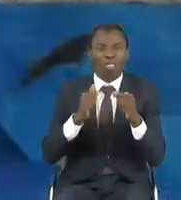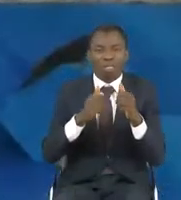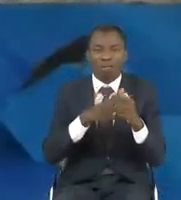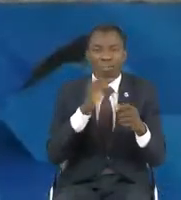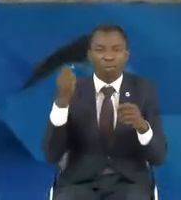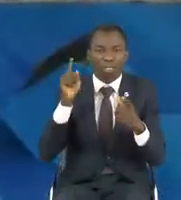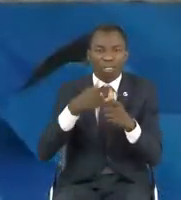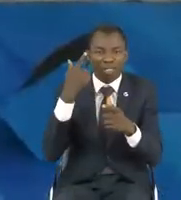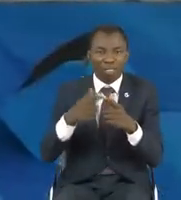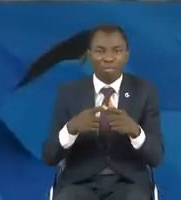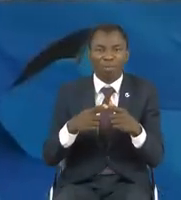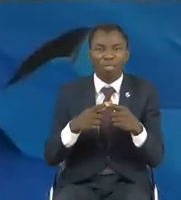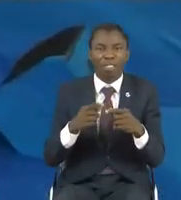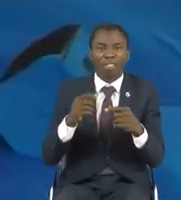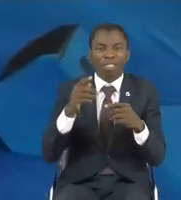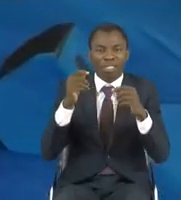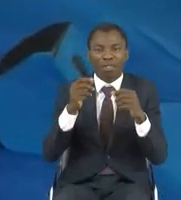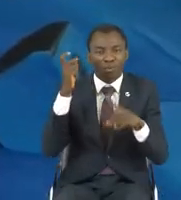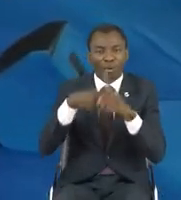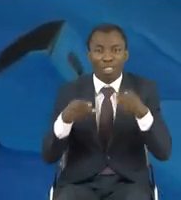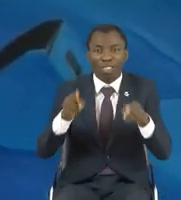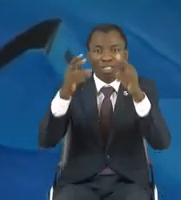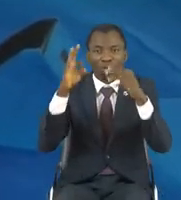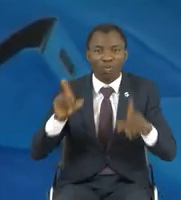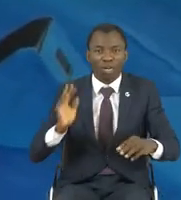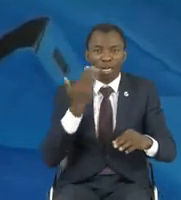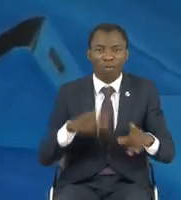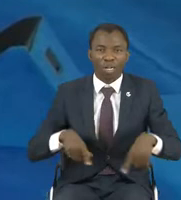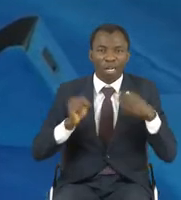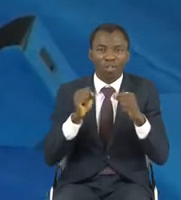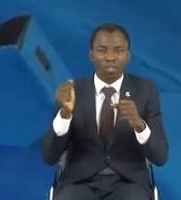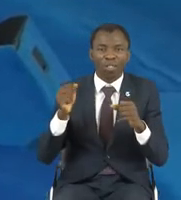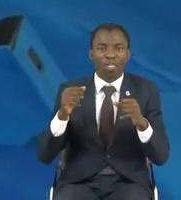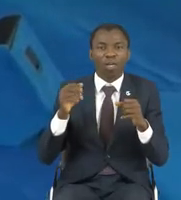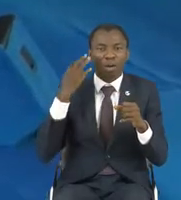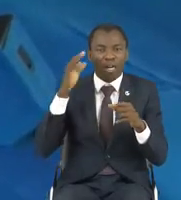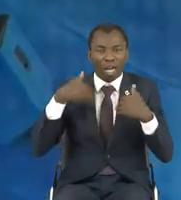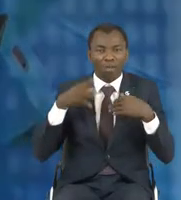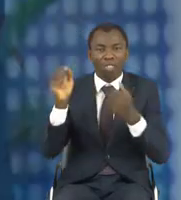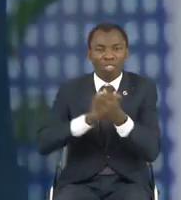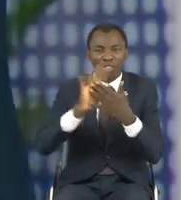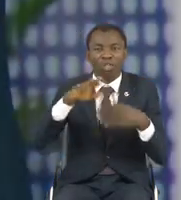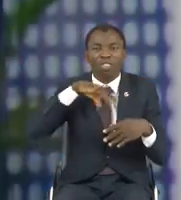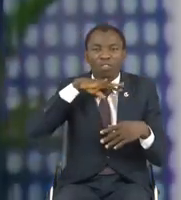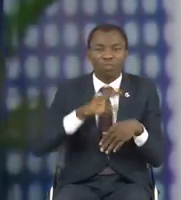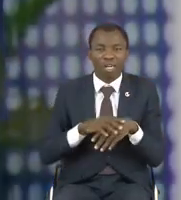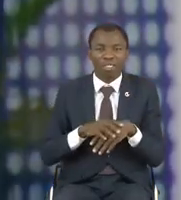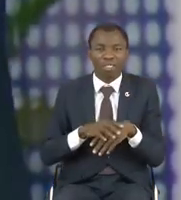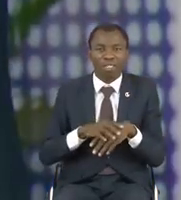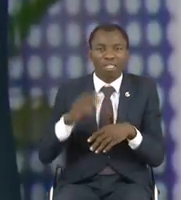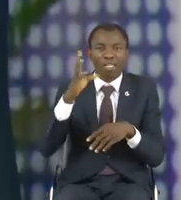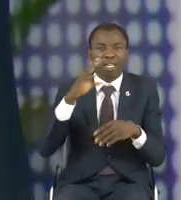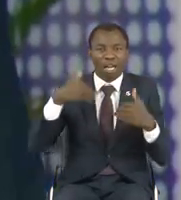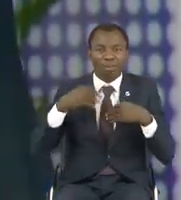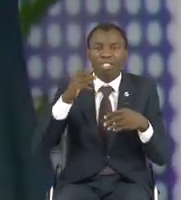history of our lives have been destroyed, defiled, had been